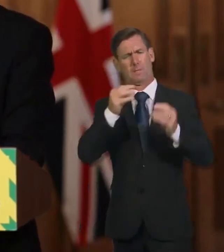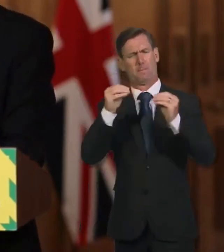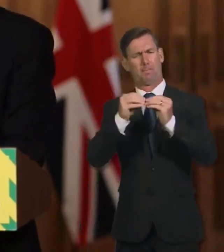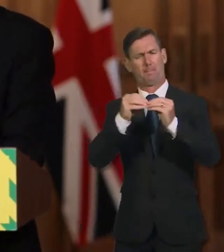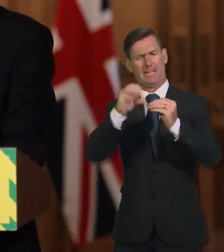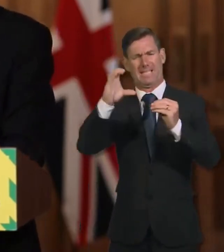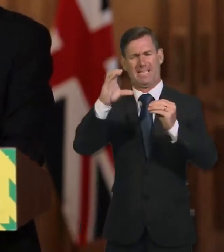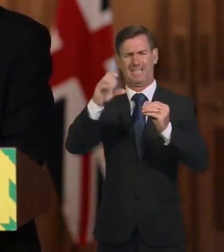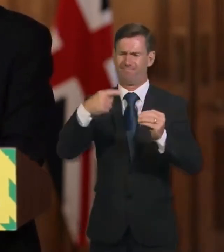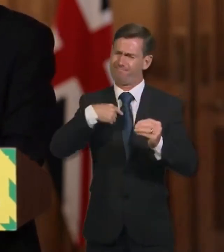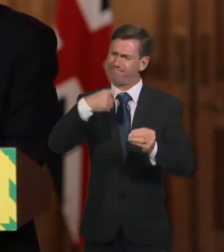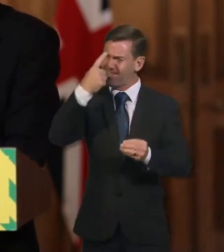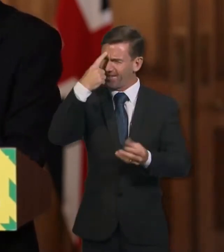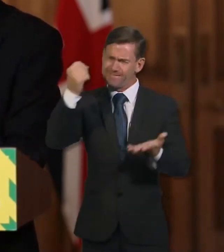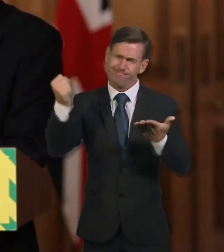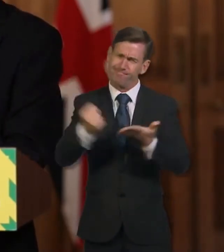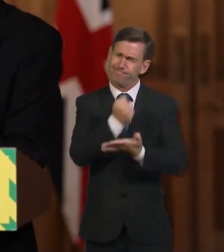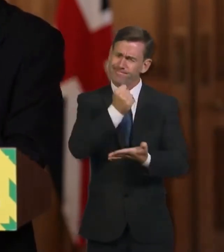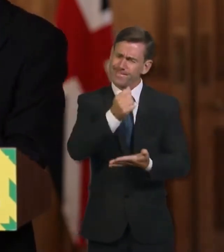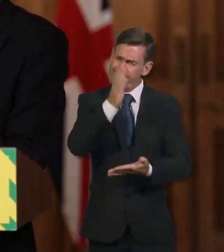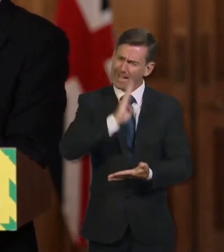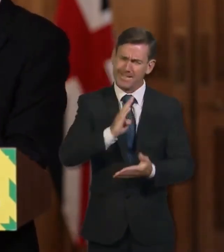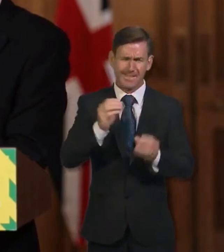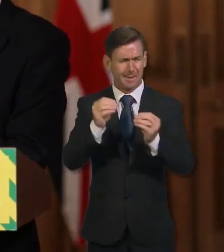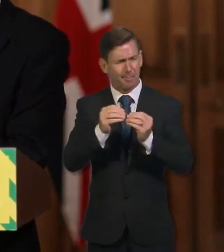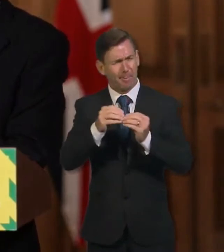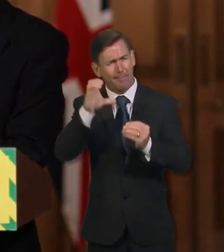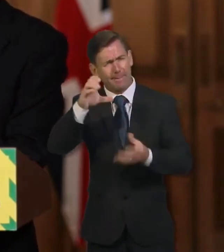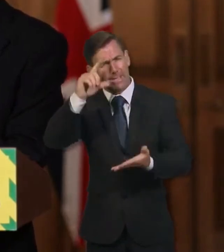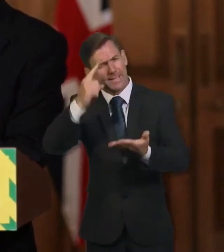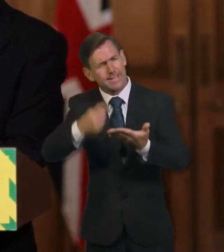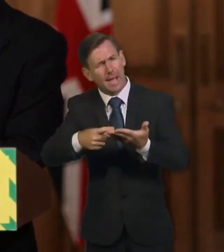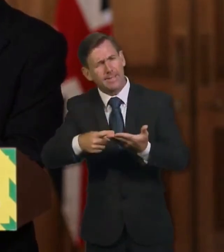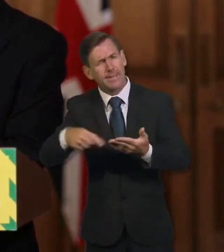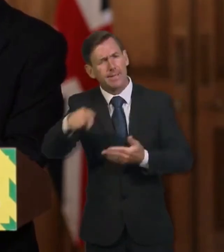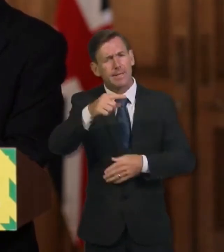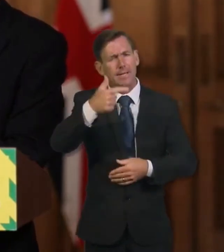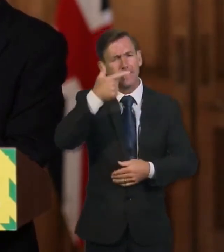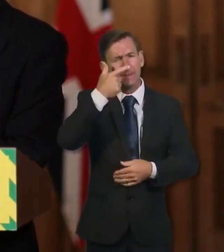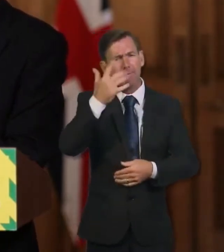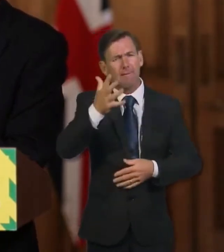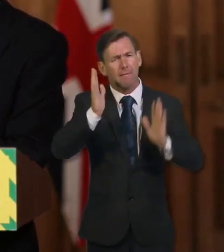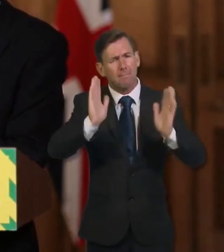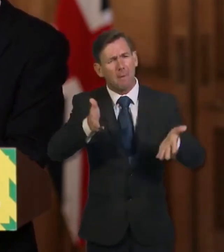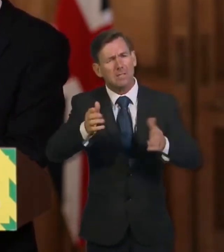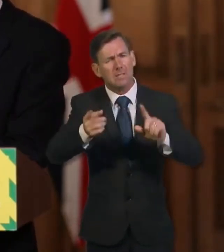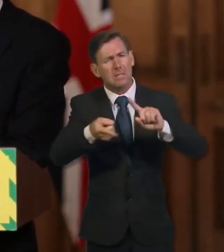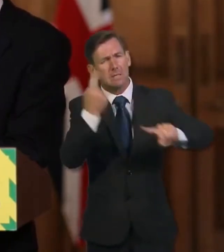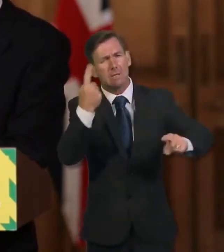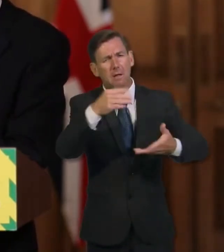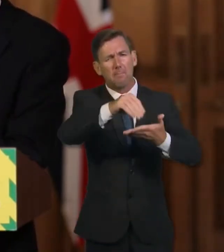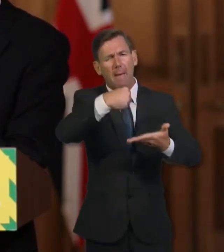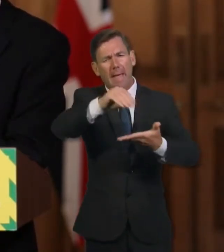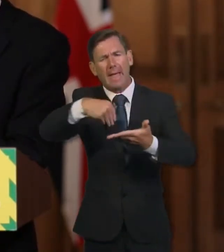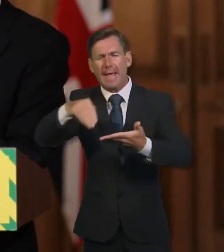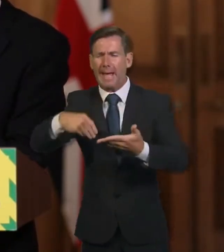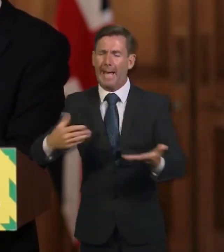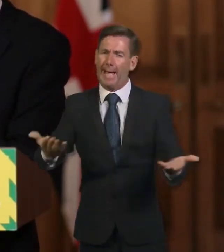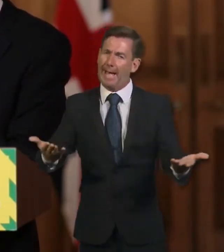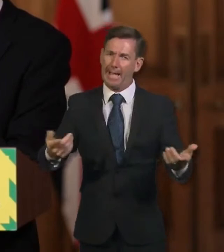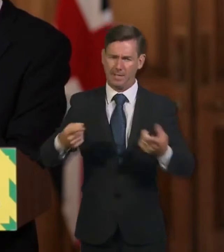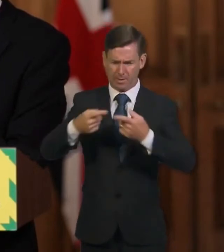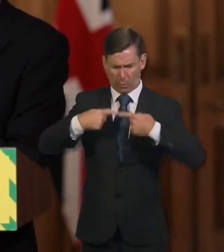has taken. We gave the settlement to the BBC back in 2015. They said that it was a